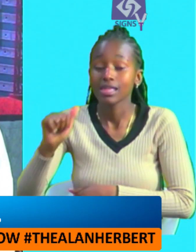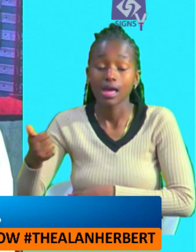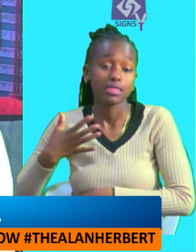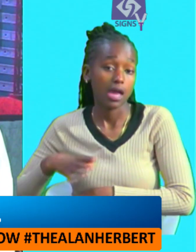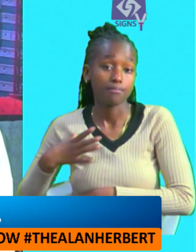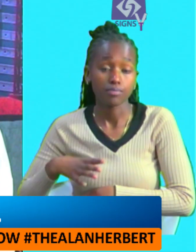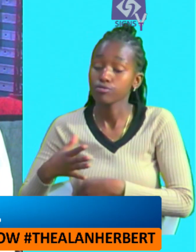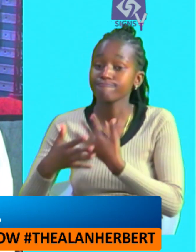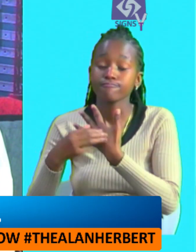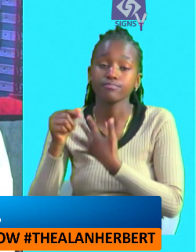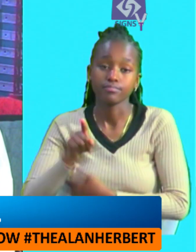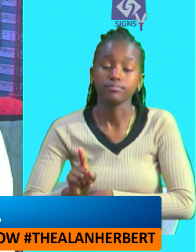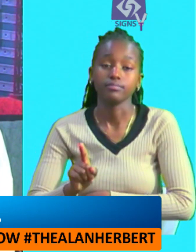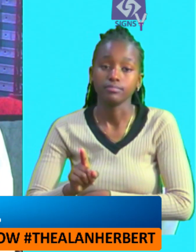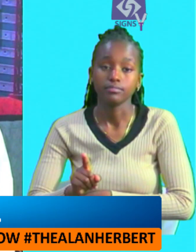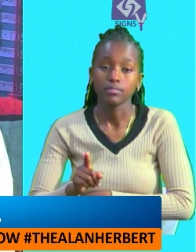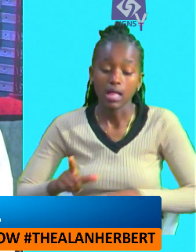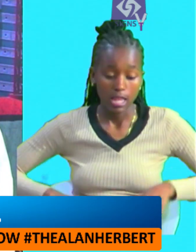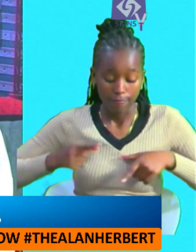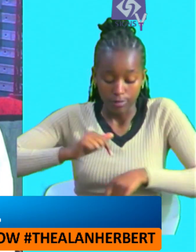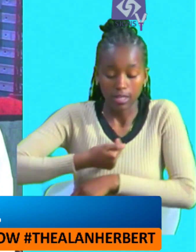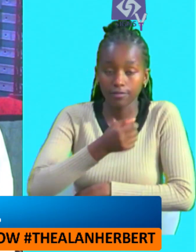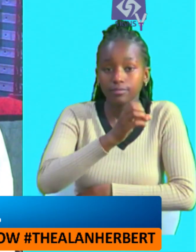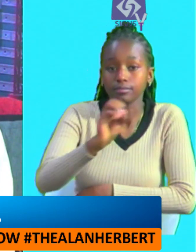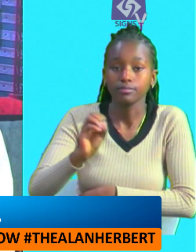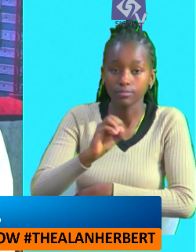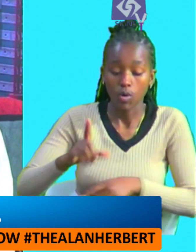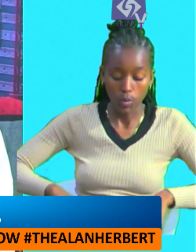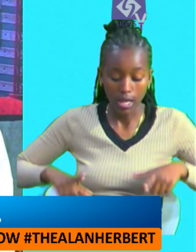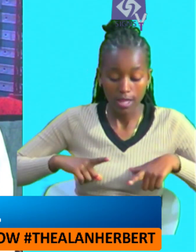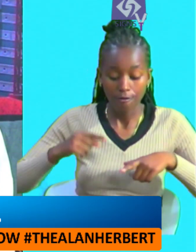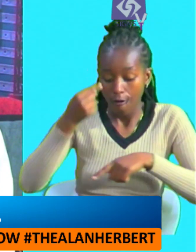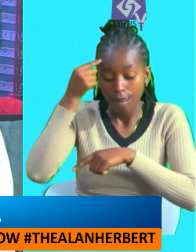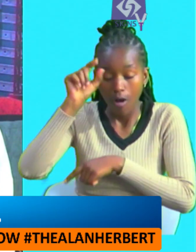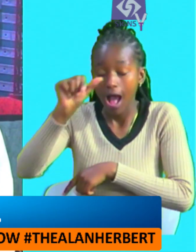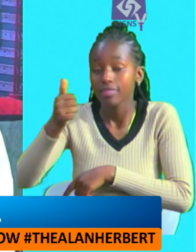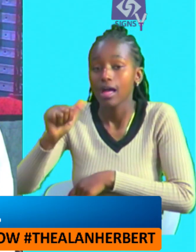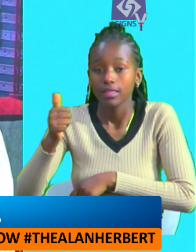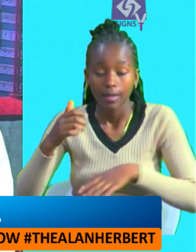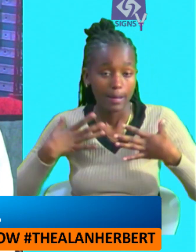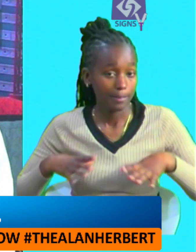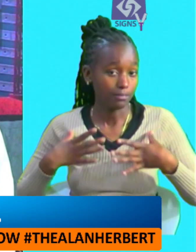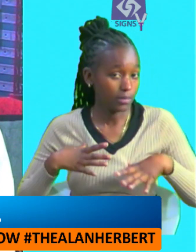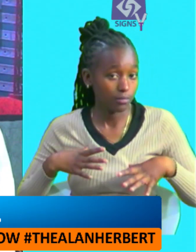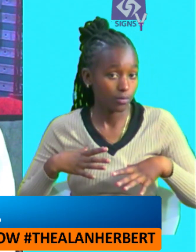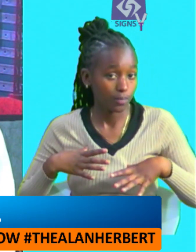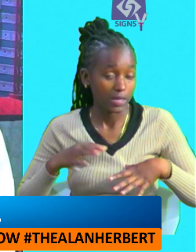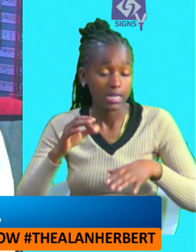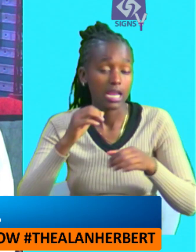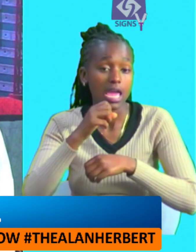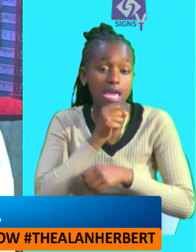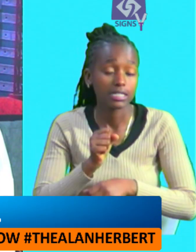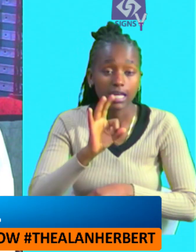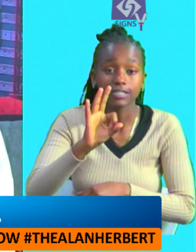disqualifies what you said initially in terms of be yourself, live life to what it can